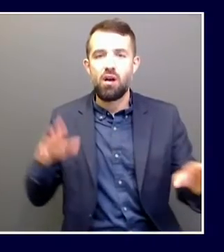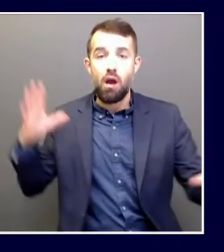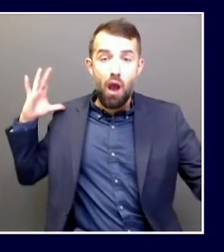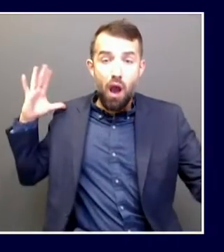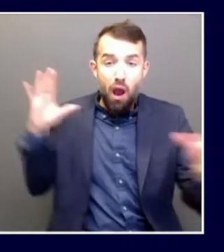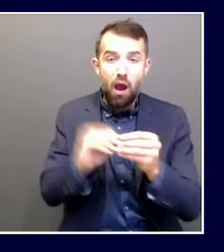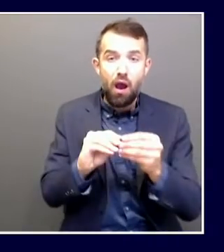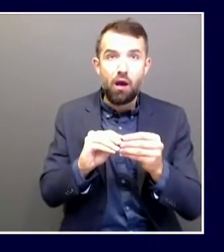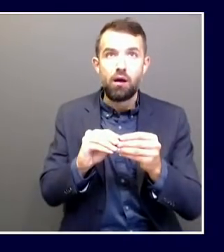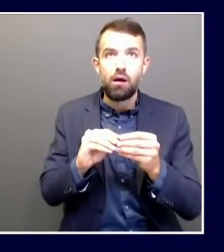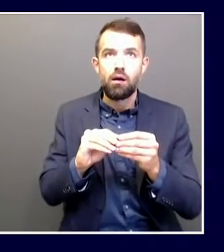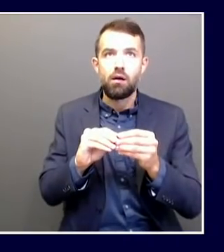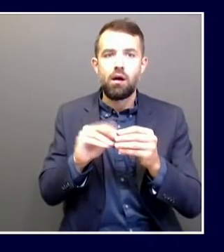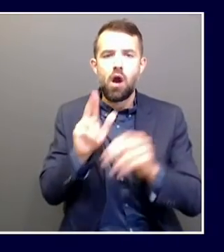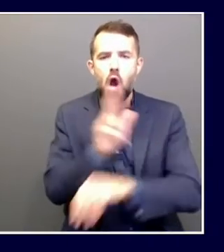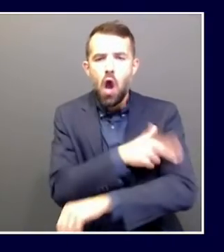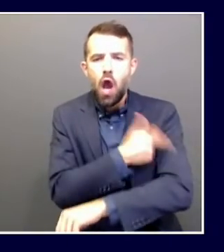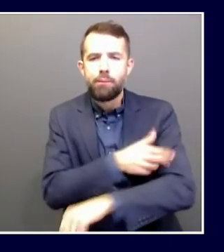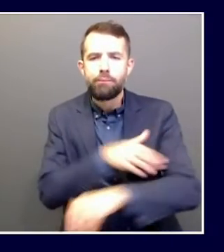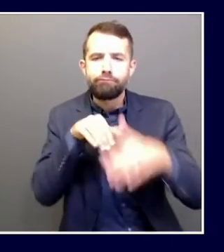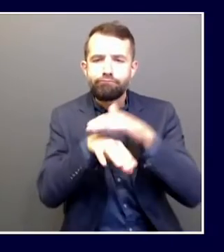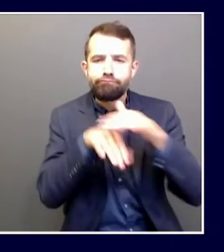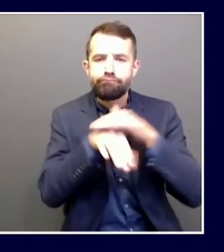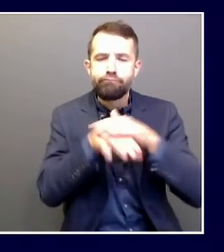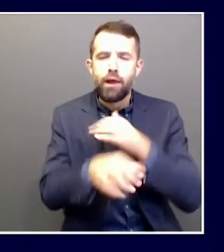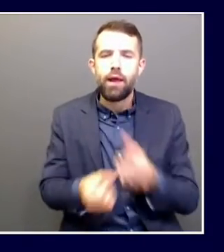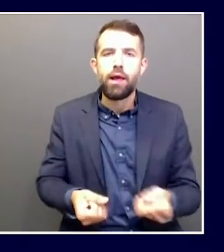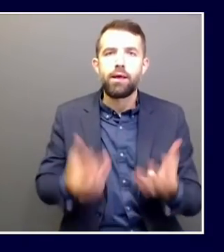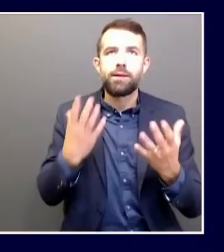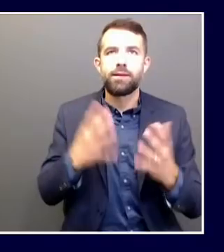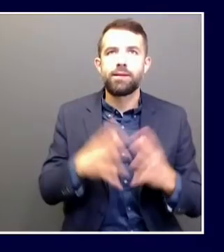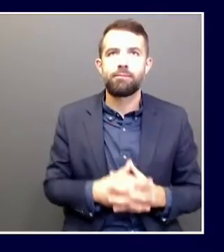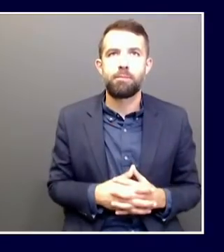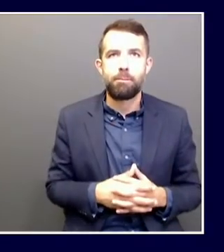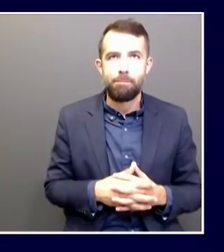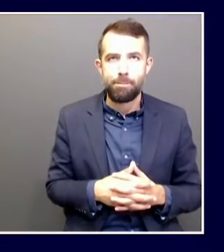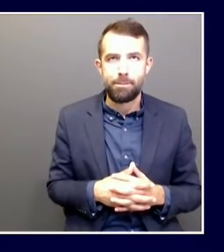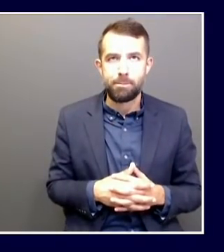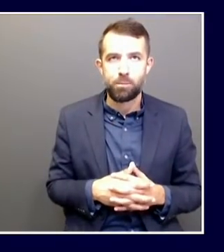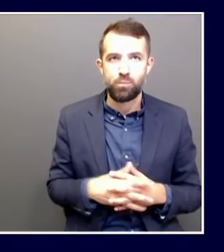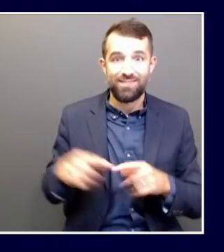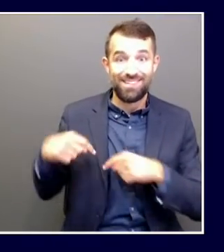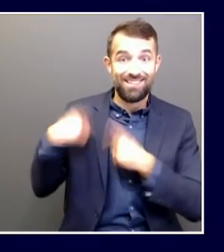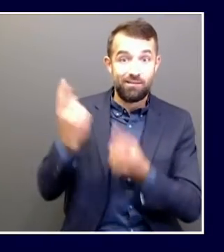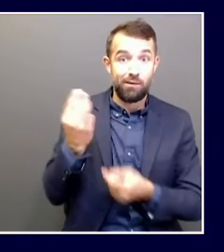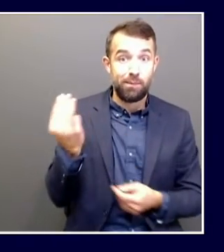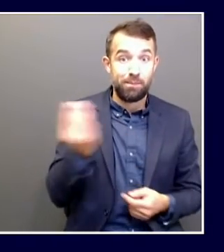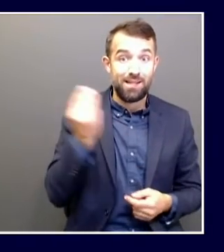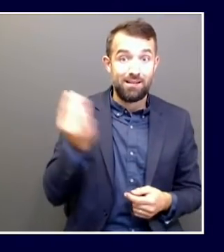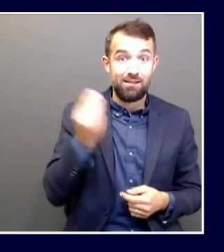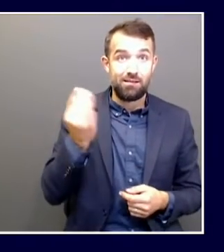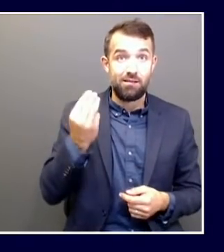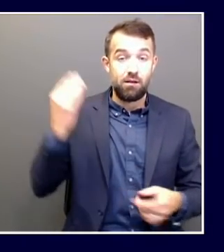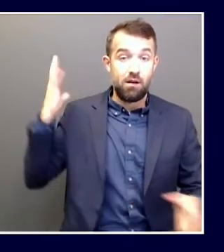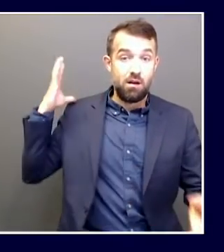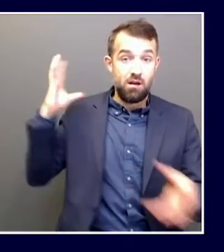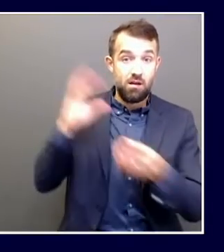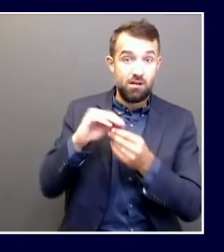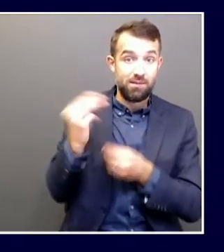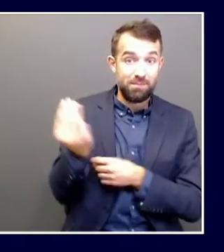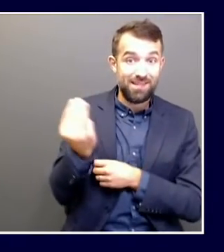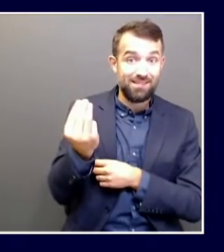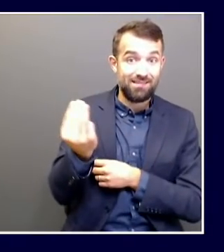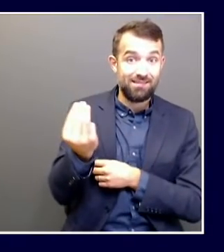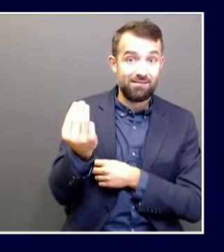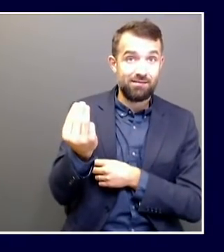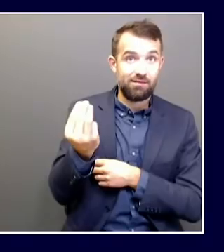cumulatively? The number that we have as of Monday was 32. But again, I know we're updating them